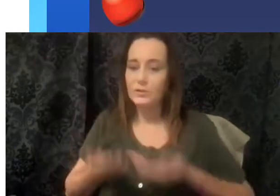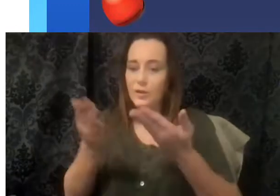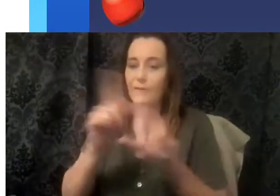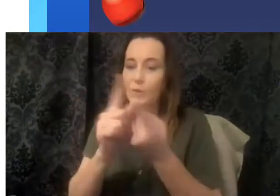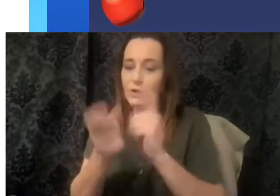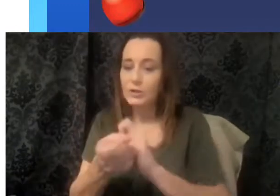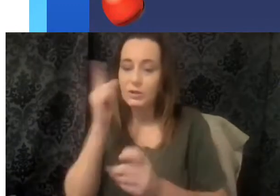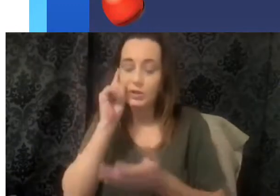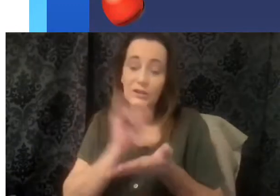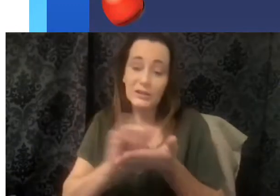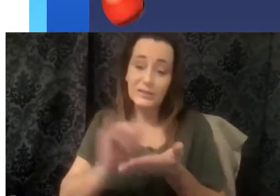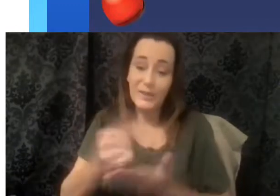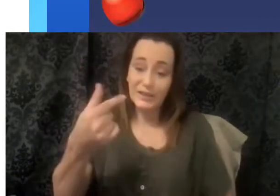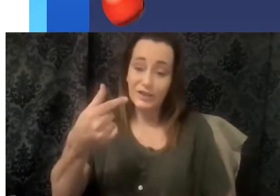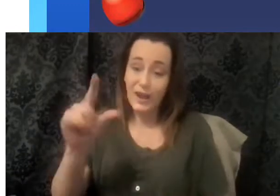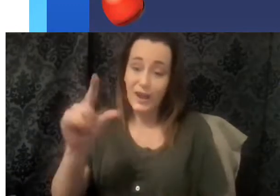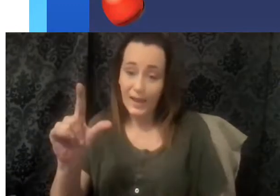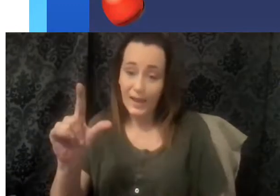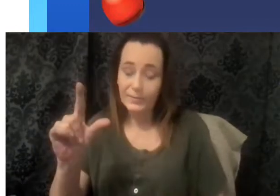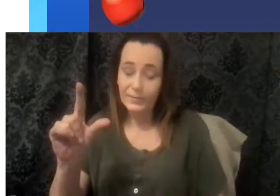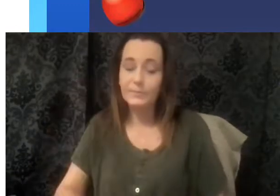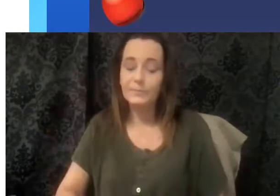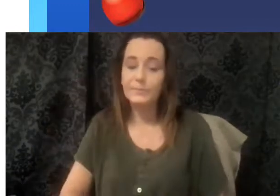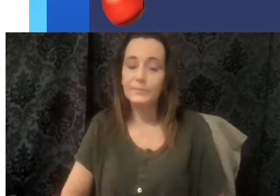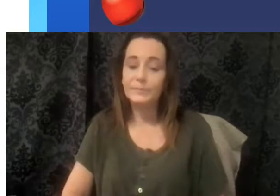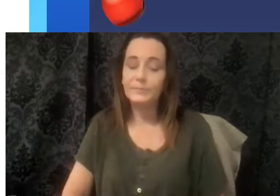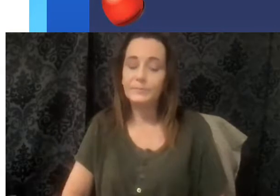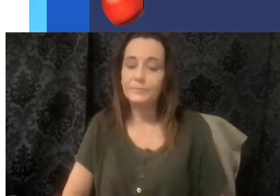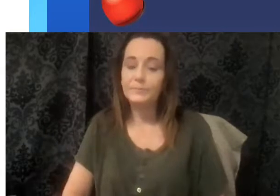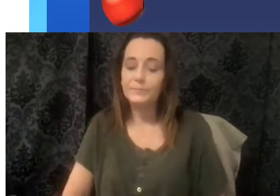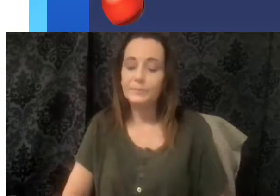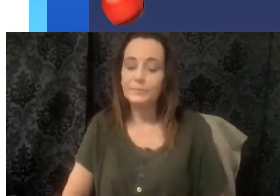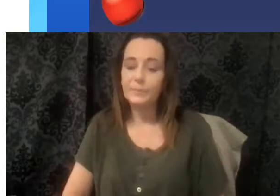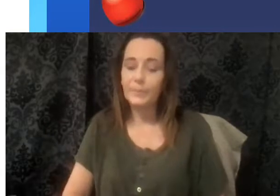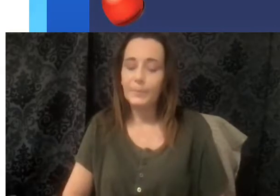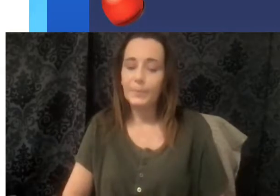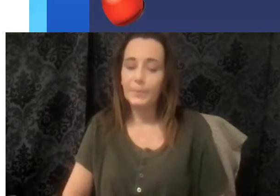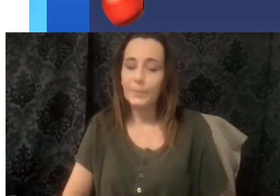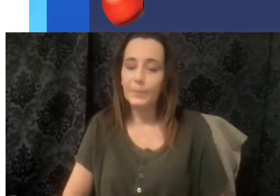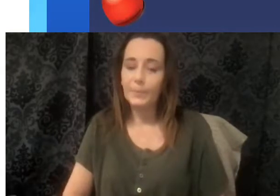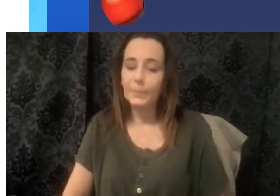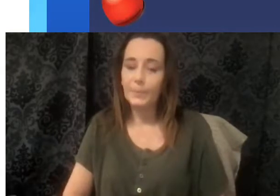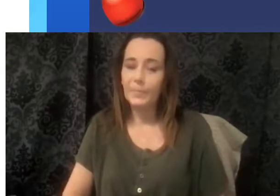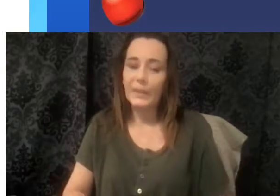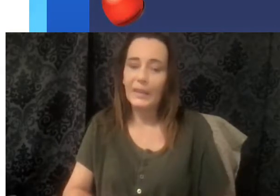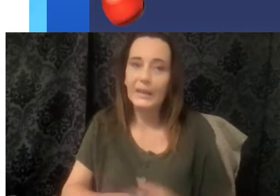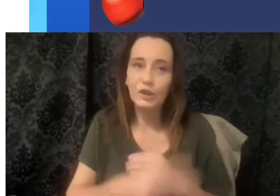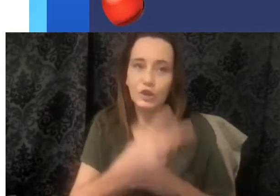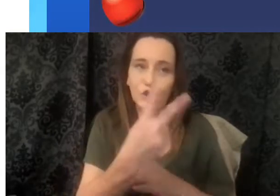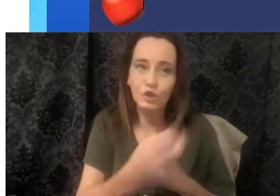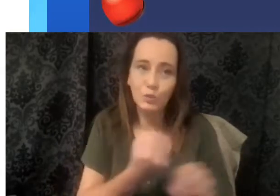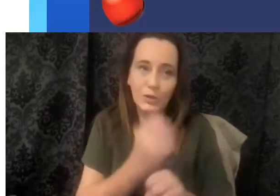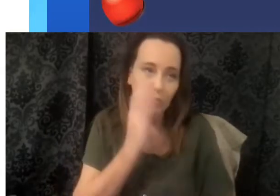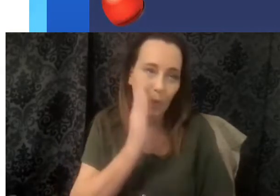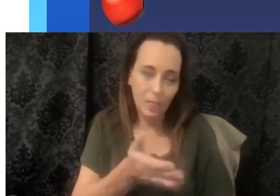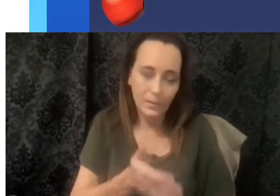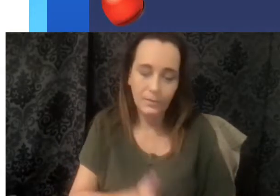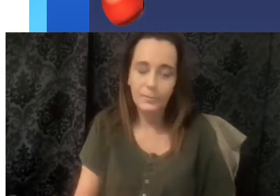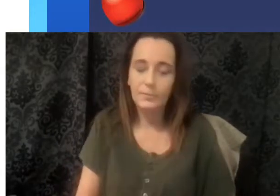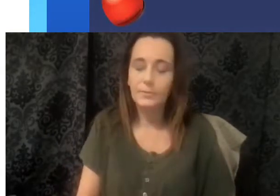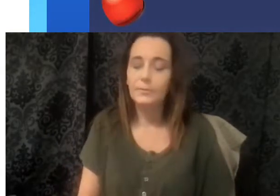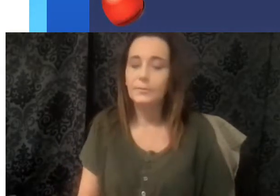inspection guideline. Okay, and they will be offering one by in the next, in 2 years or whatever. And that real issue